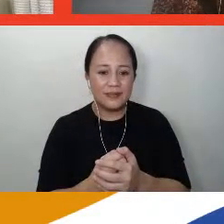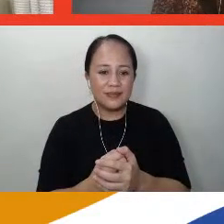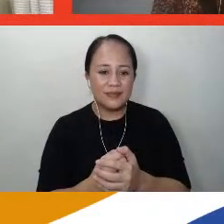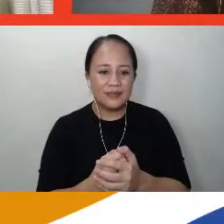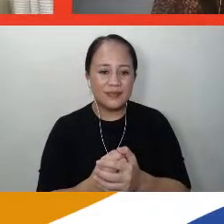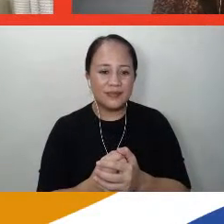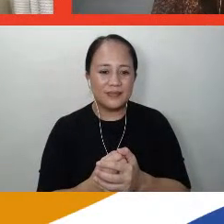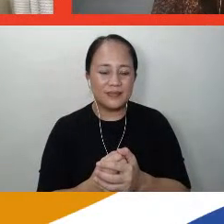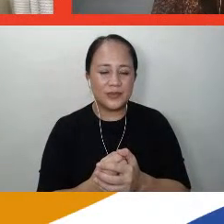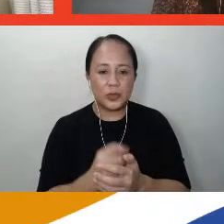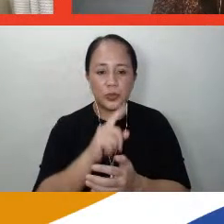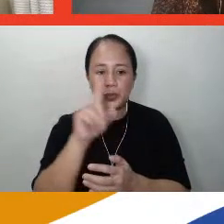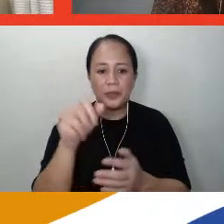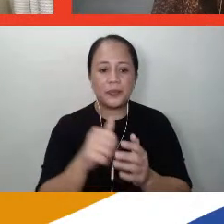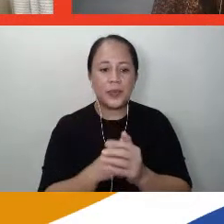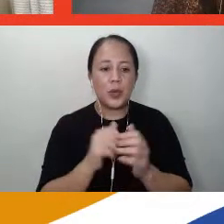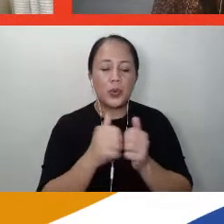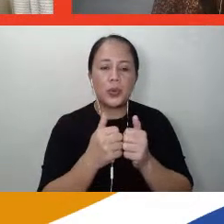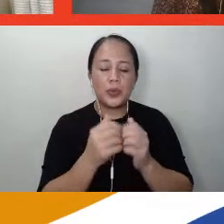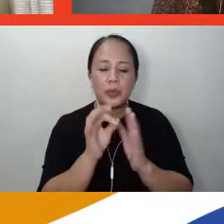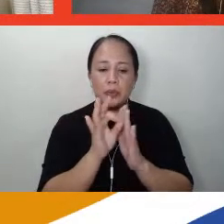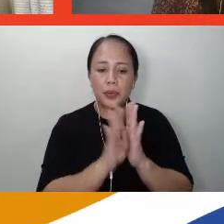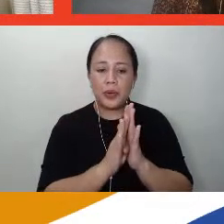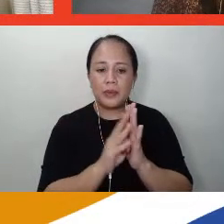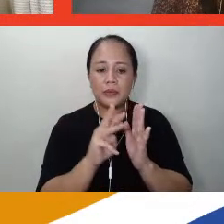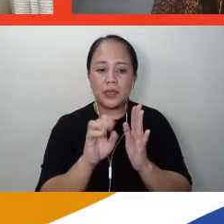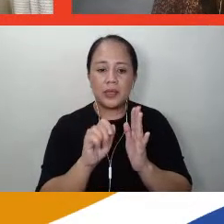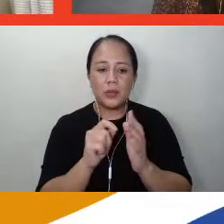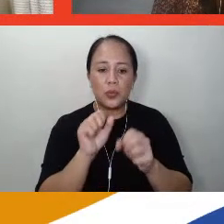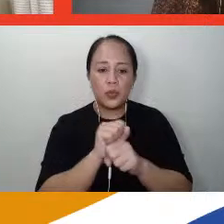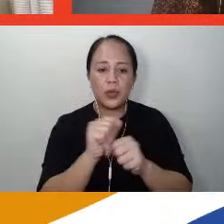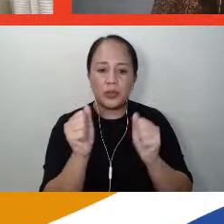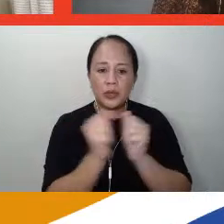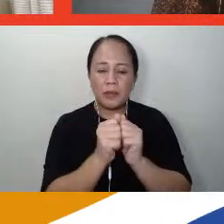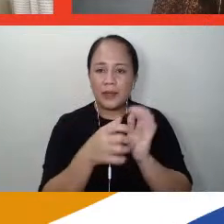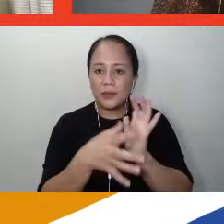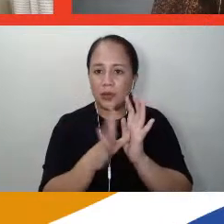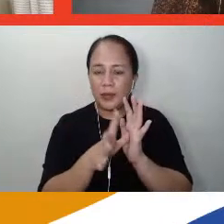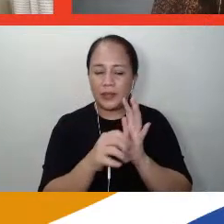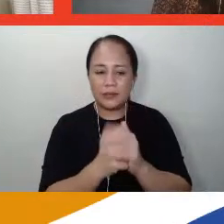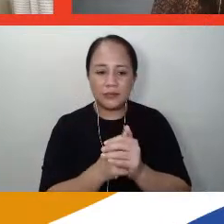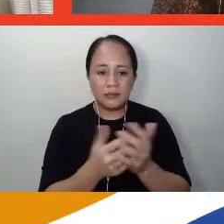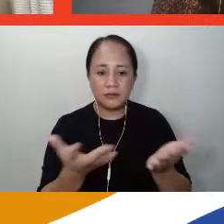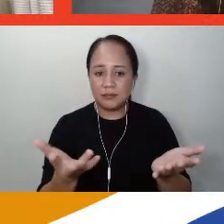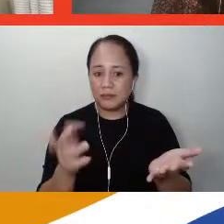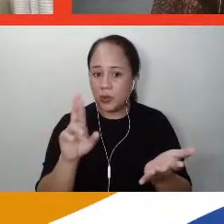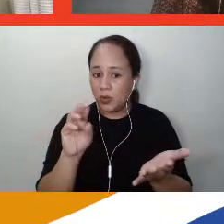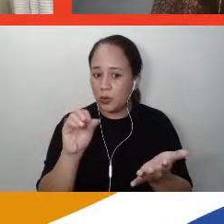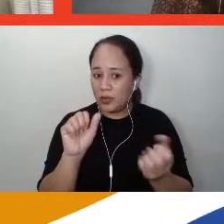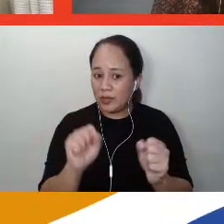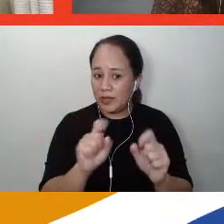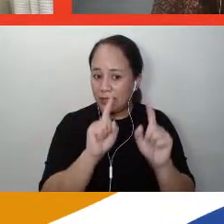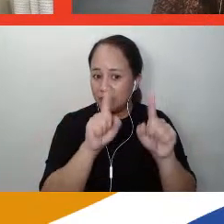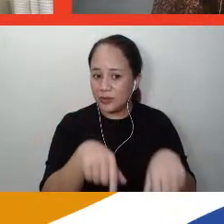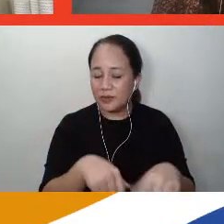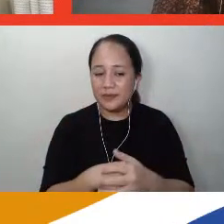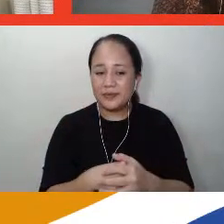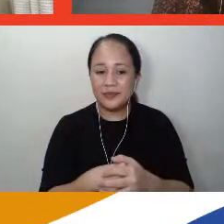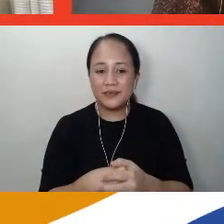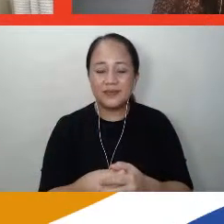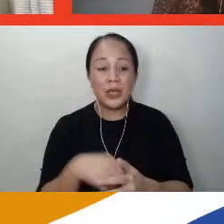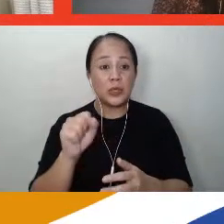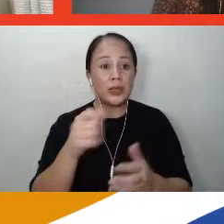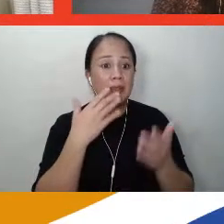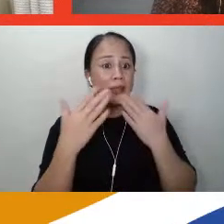Oh, so the question is, how will Facebook or Meta work with Comelec? Maybe Roy can answer this question. Yeah, thanks